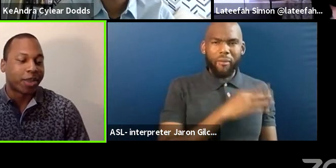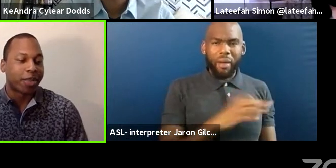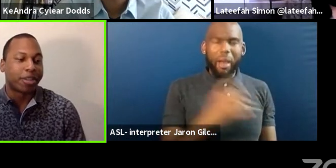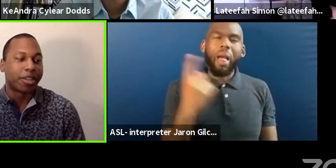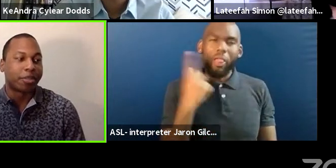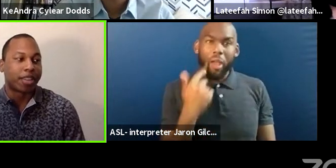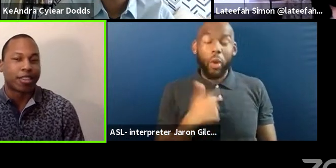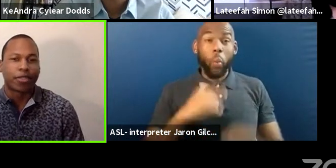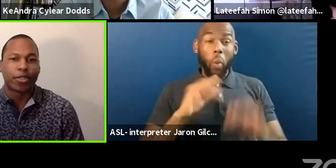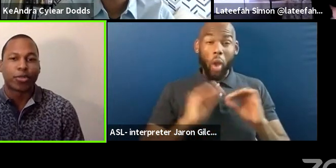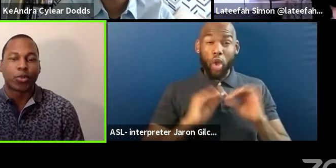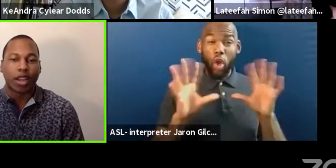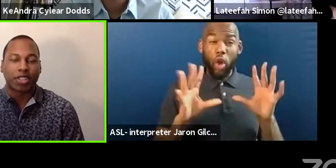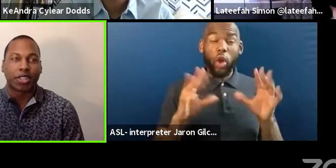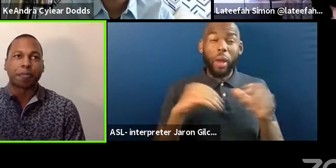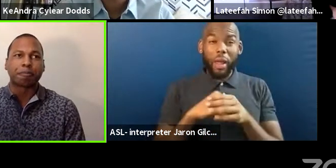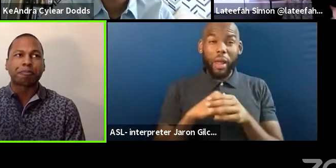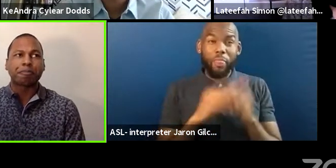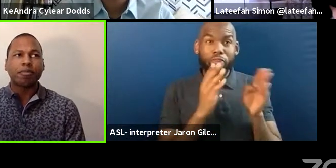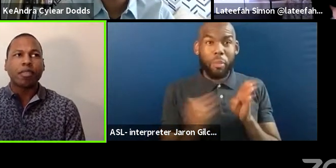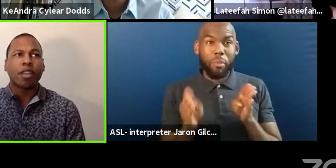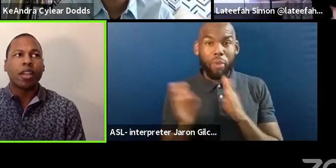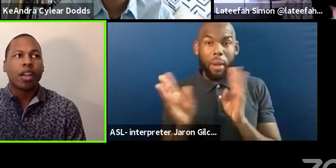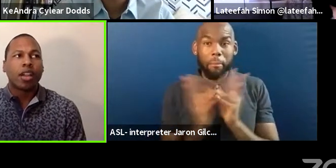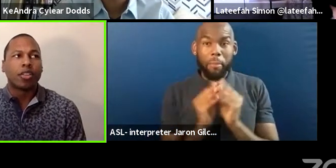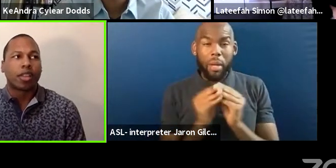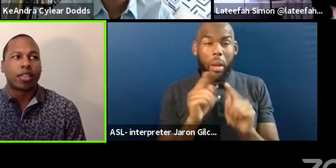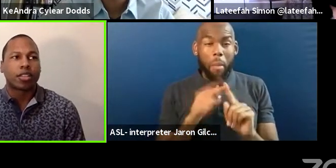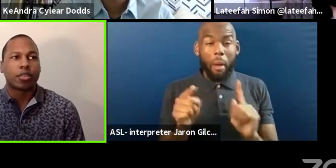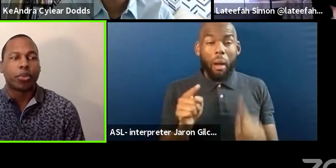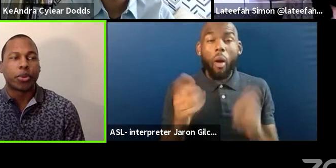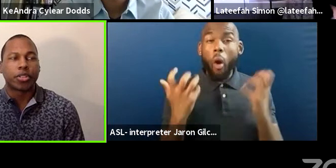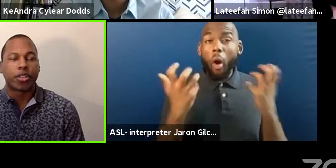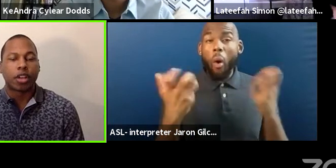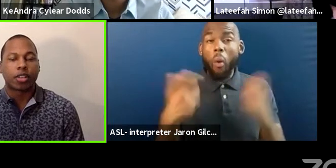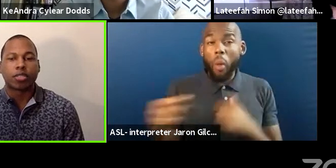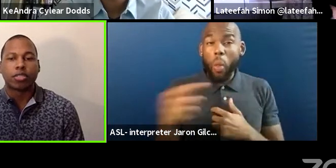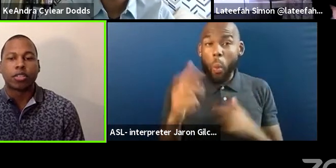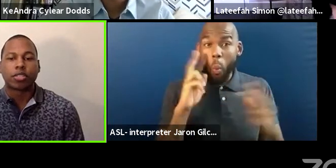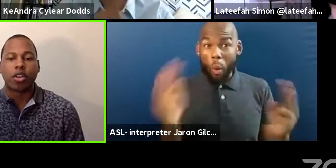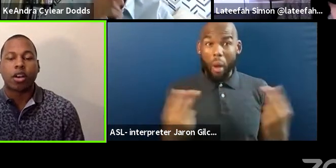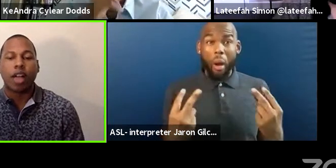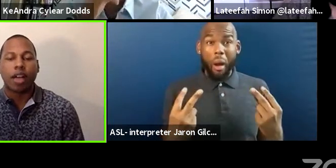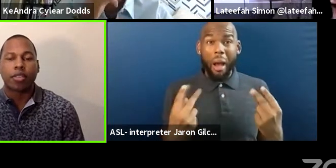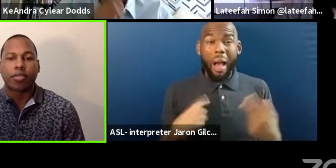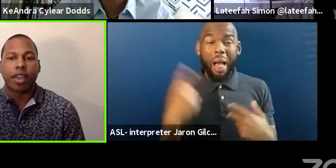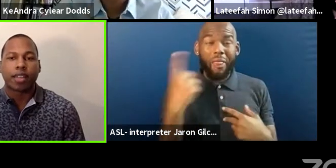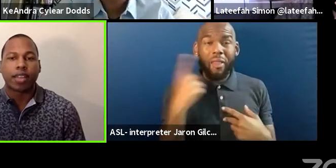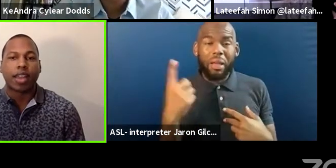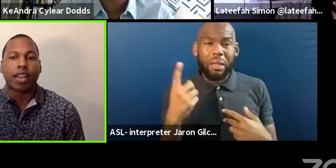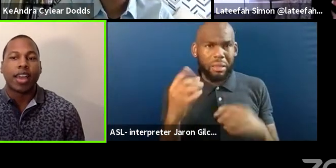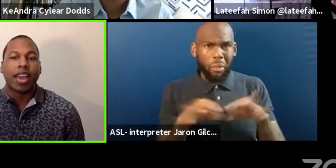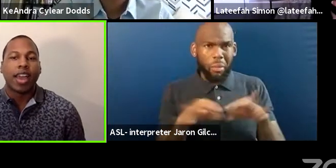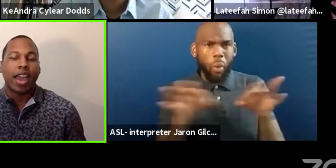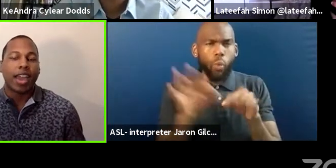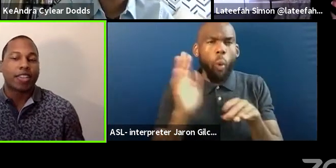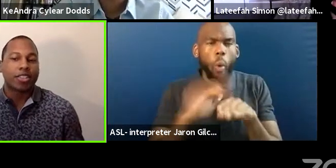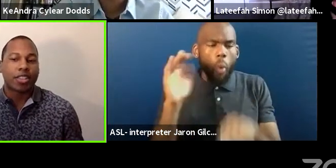our prep meeting, but I think for those watching, I think it's important to also, just call out the fact